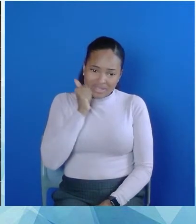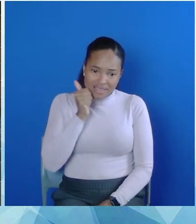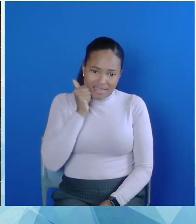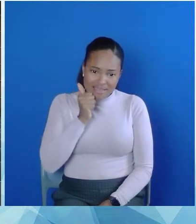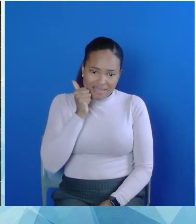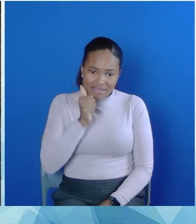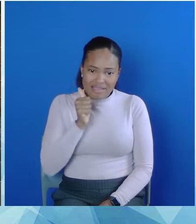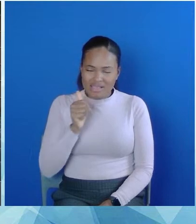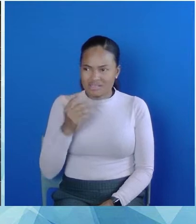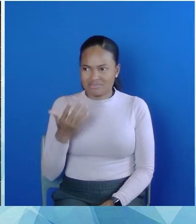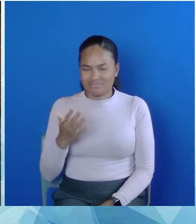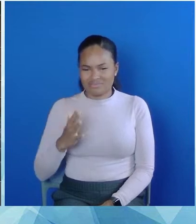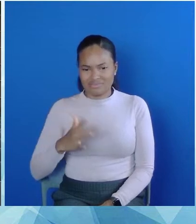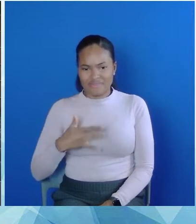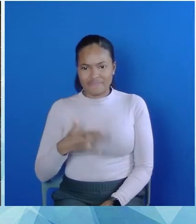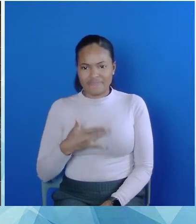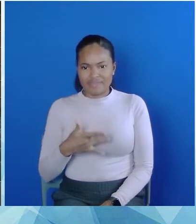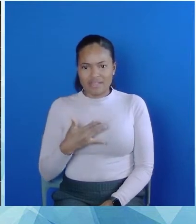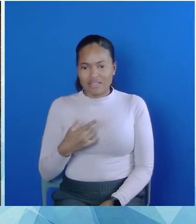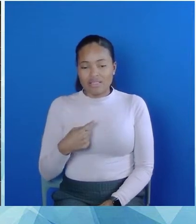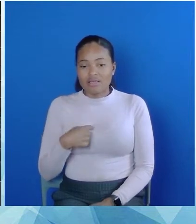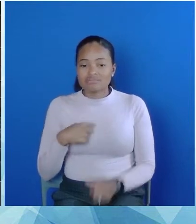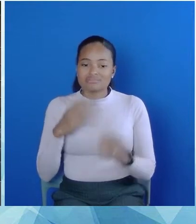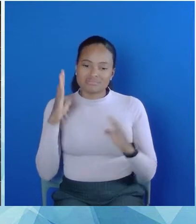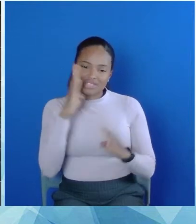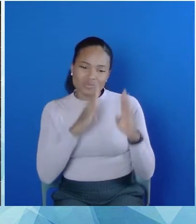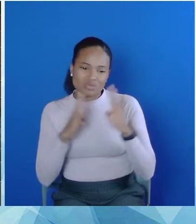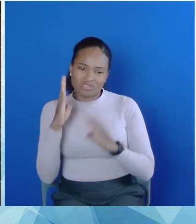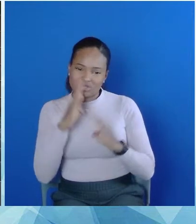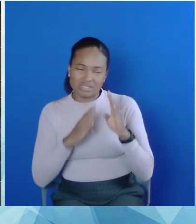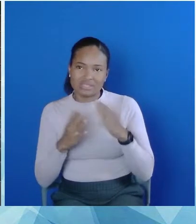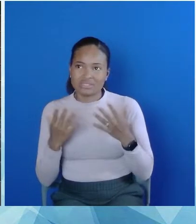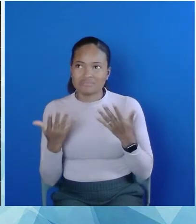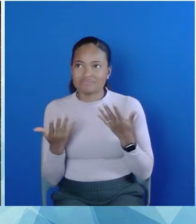It just feels, I'm just really worried. Like,